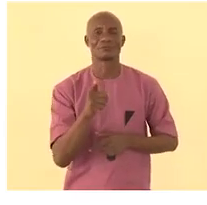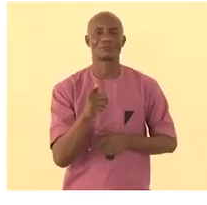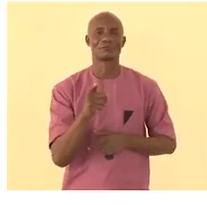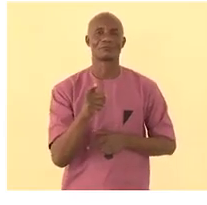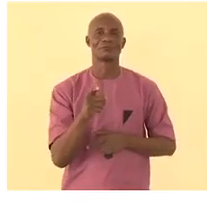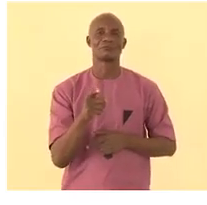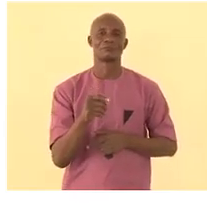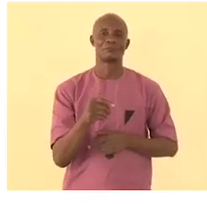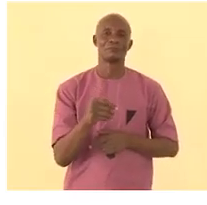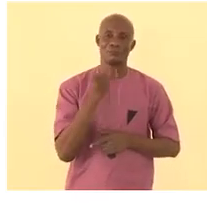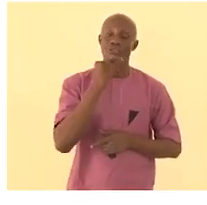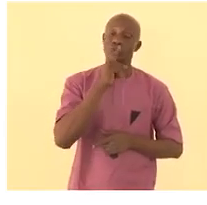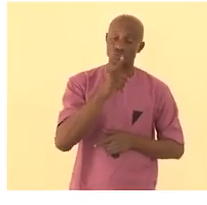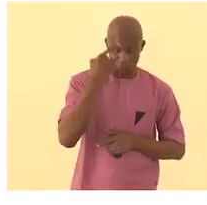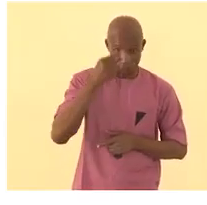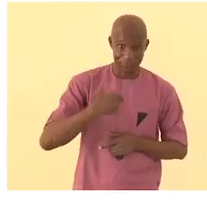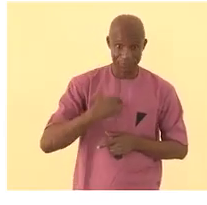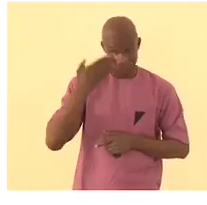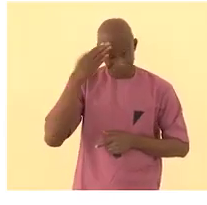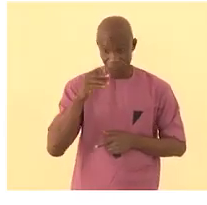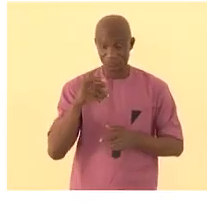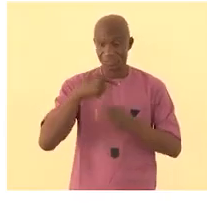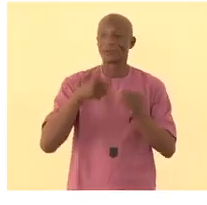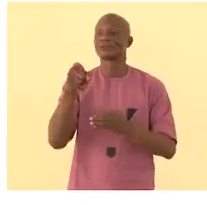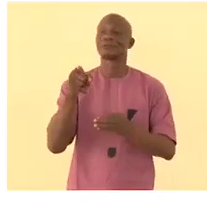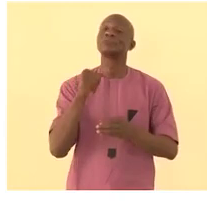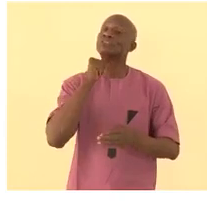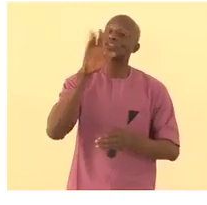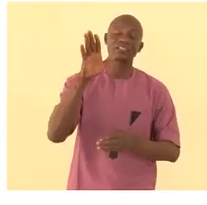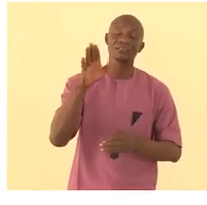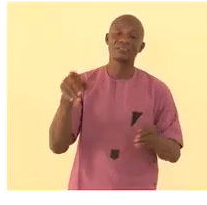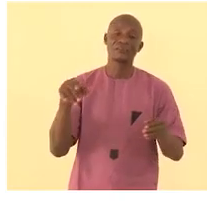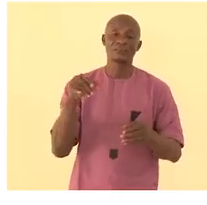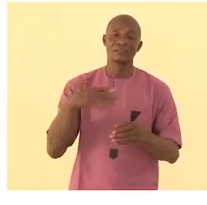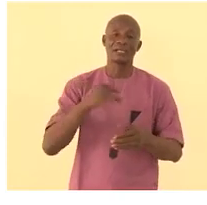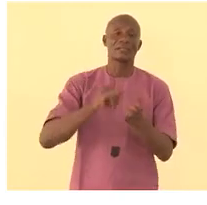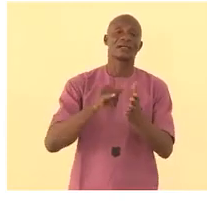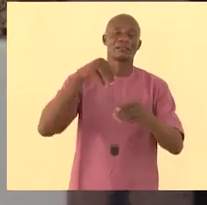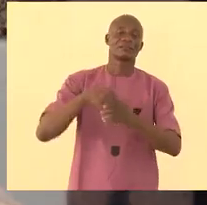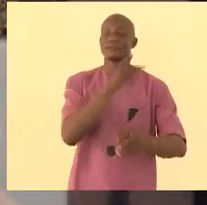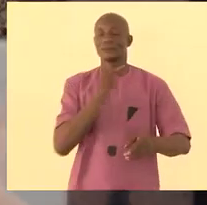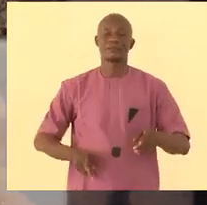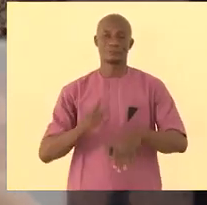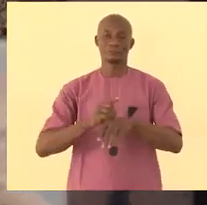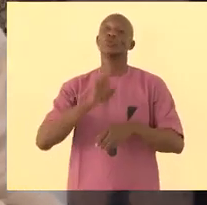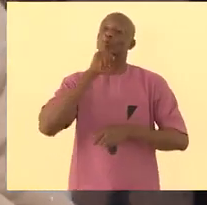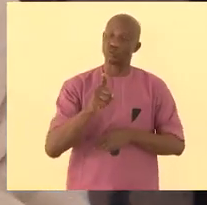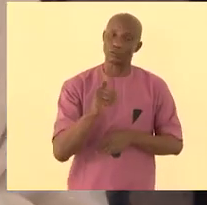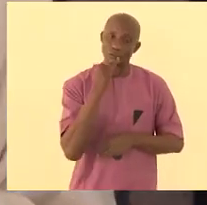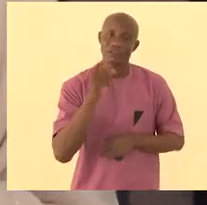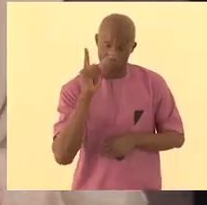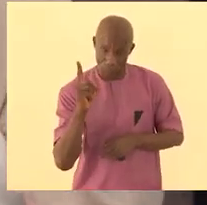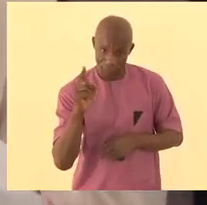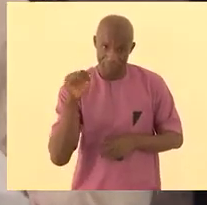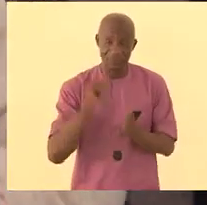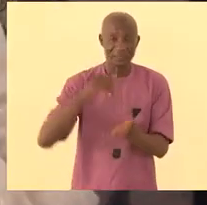truth. It's true for me. I don't know about you. There's nothing like that in the kingdom of Christ. Truth is one,